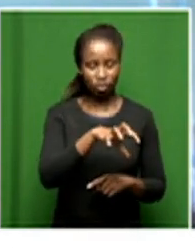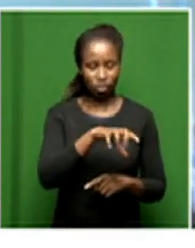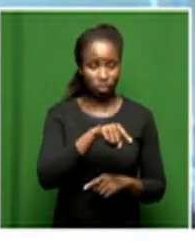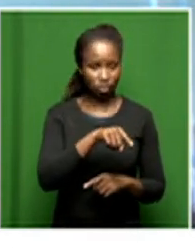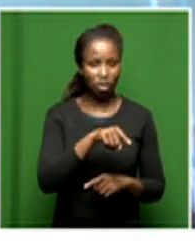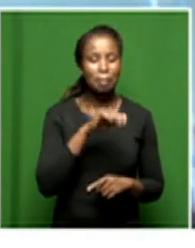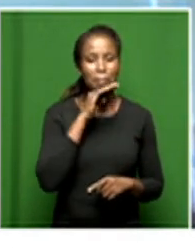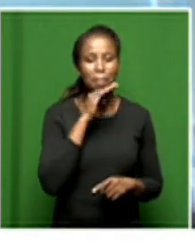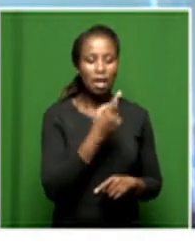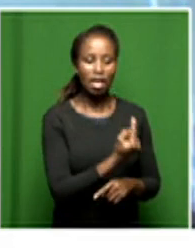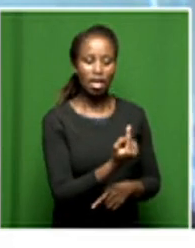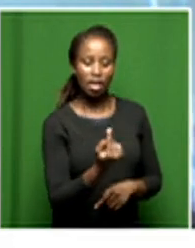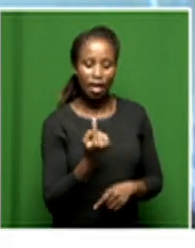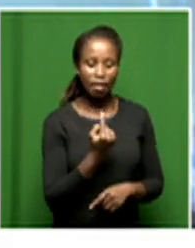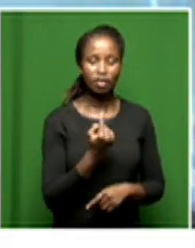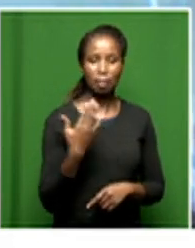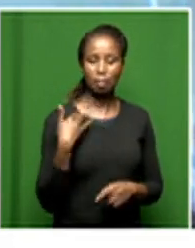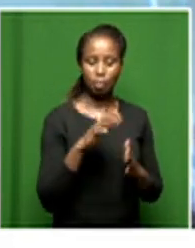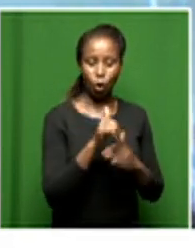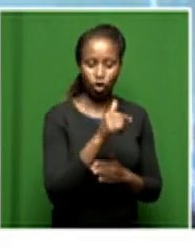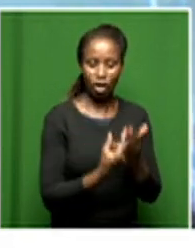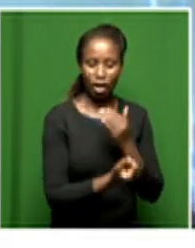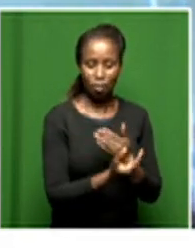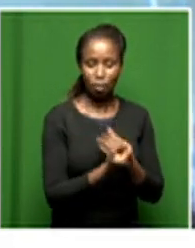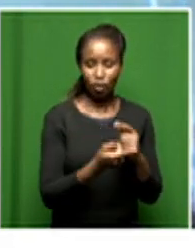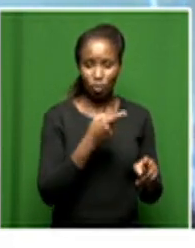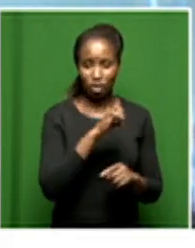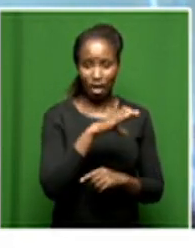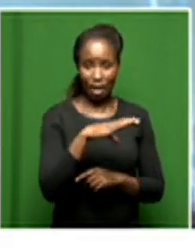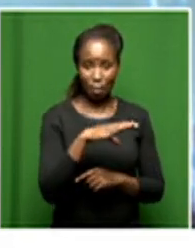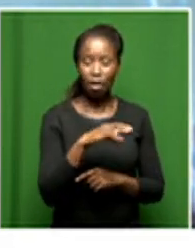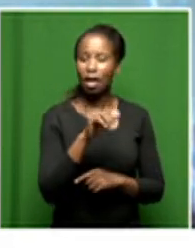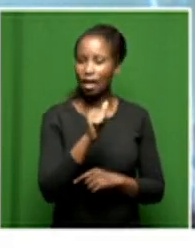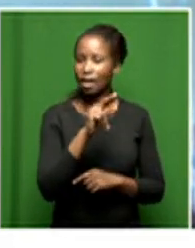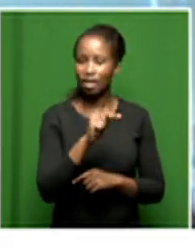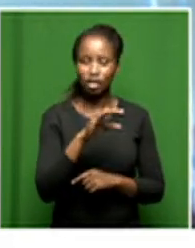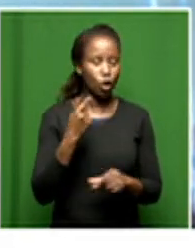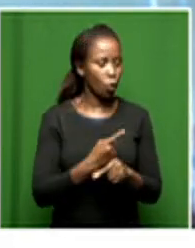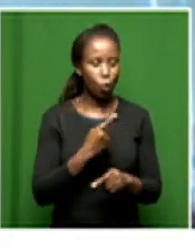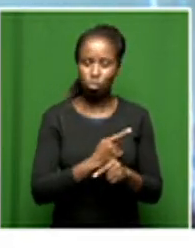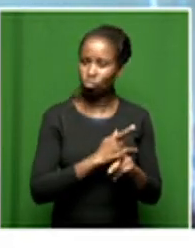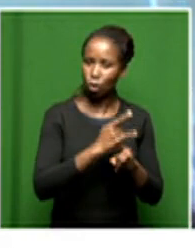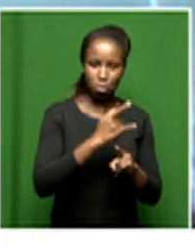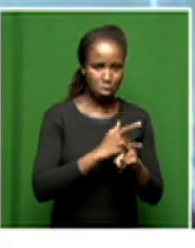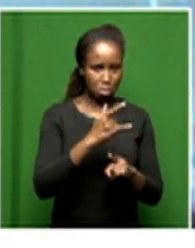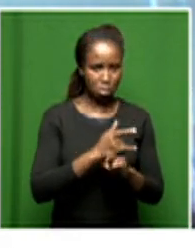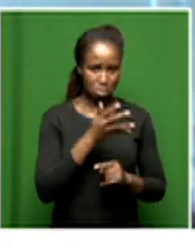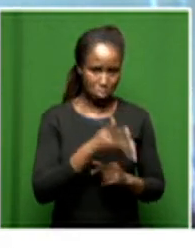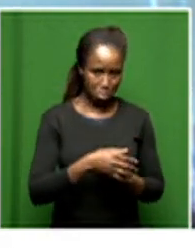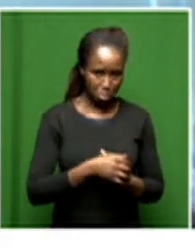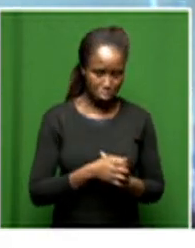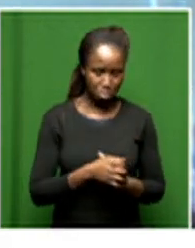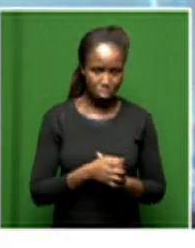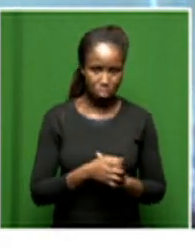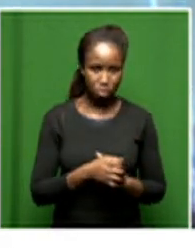every by-election in Eastern Cape bar one, the ANC, as you said, bossed it. They absolutely taught